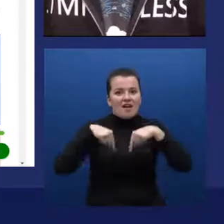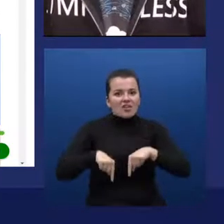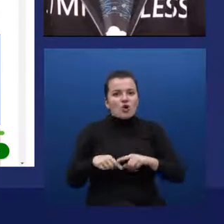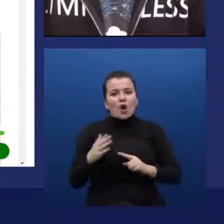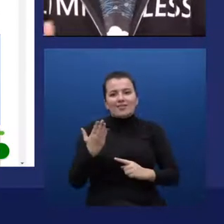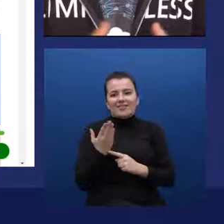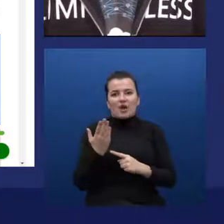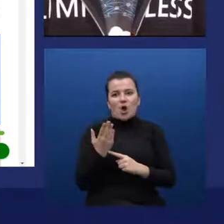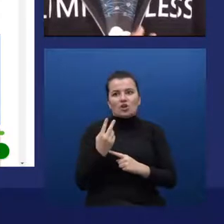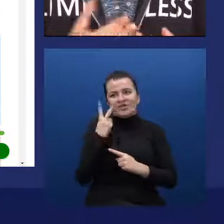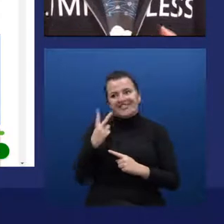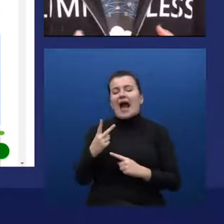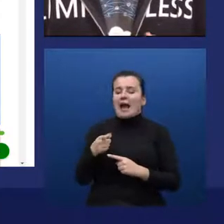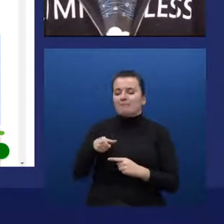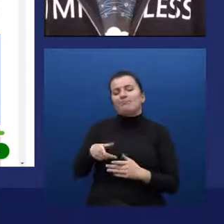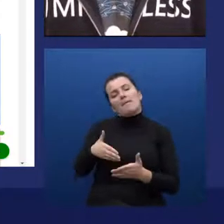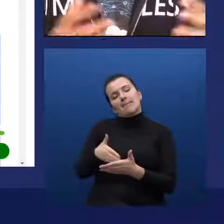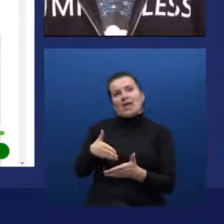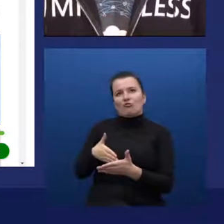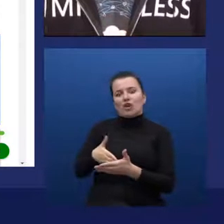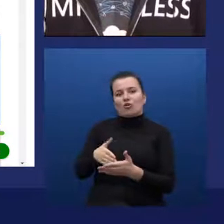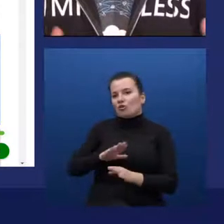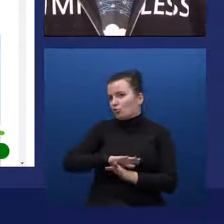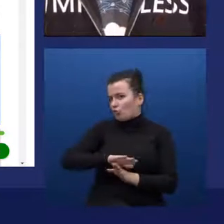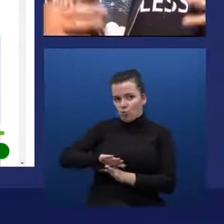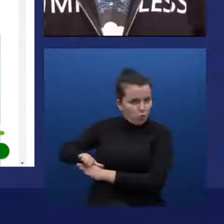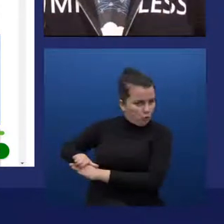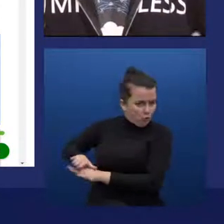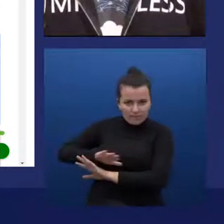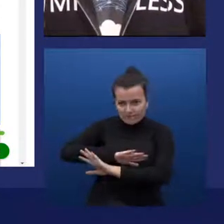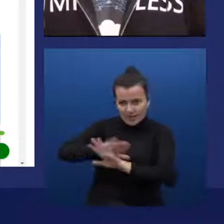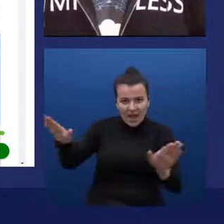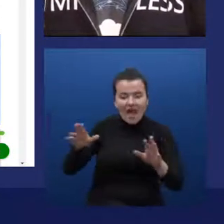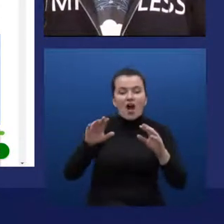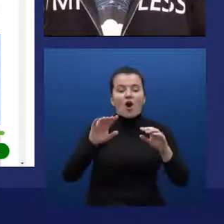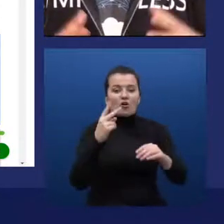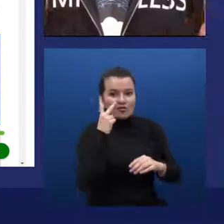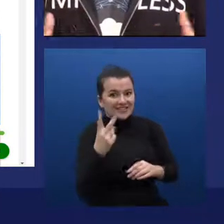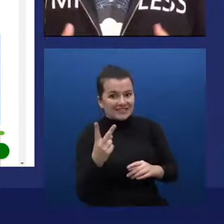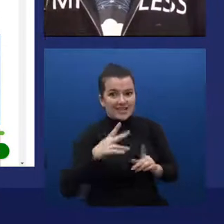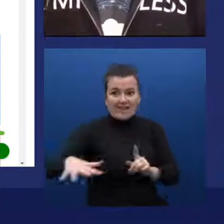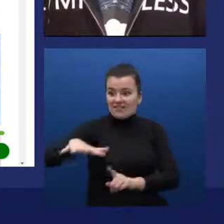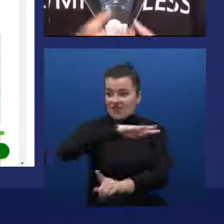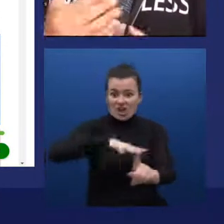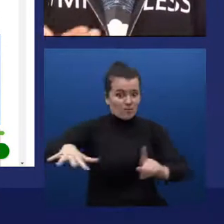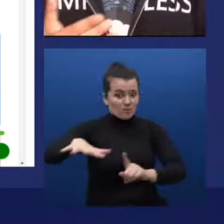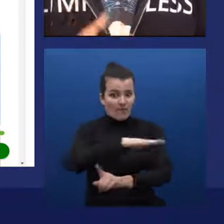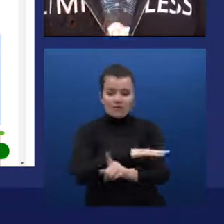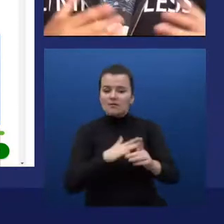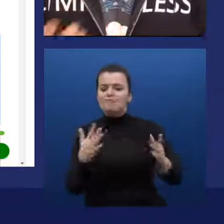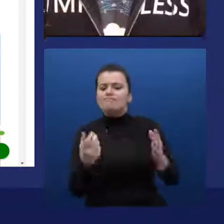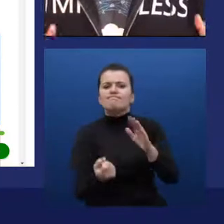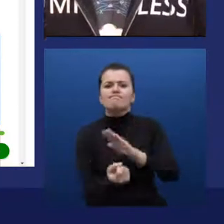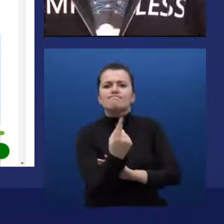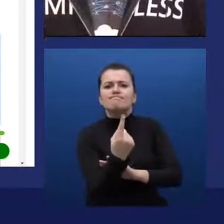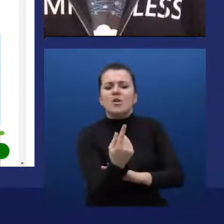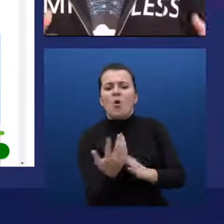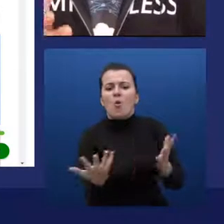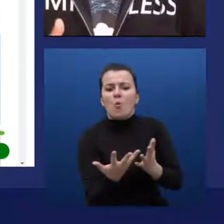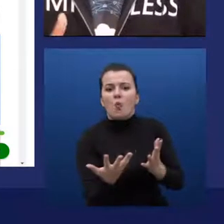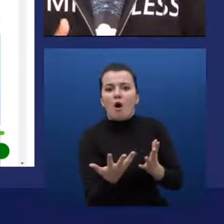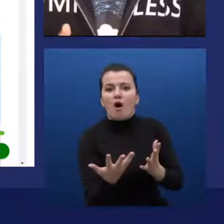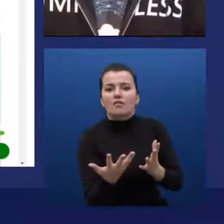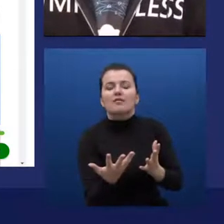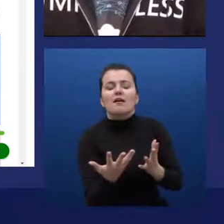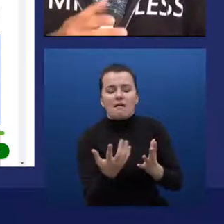then you're stuck. But if you have a complete understanding of what you have available to you in your environment, then you have a better success of achieving what you're trying to